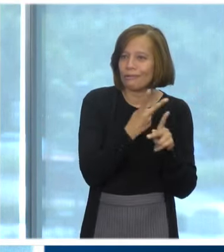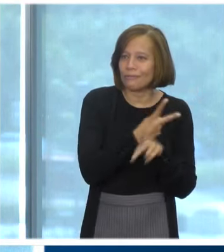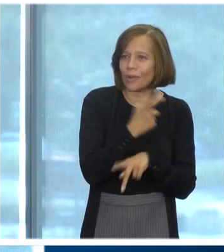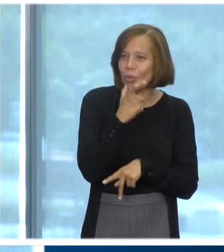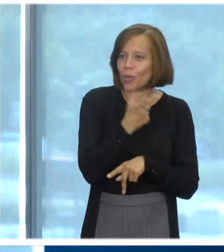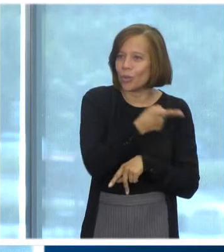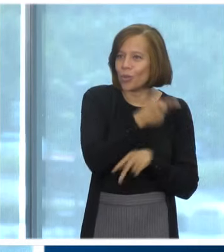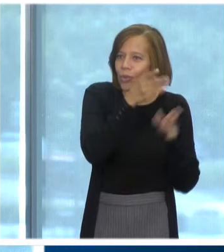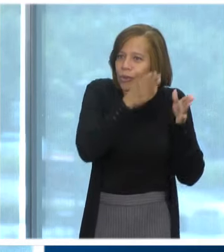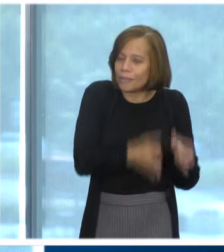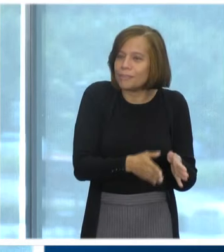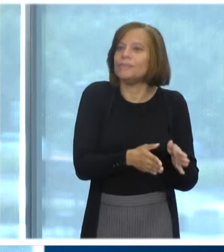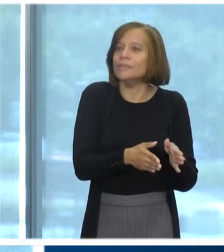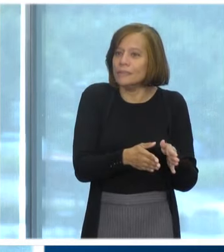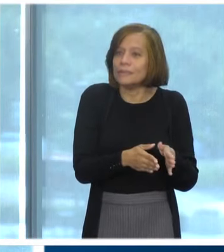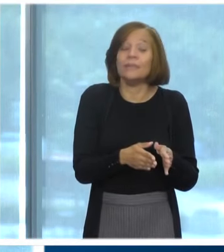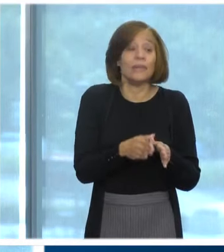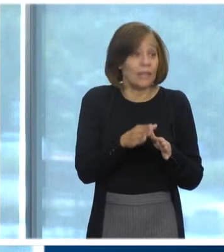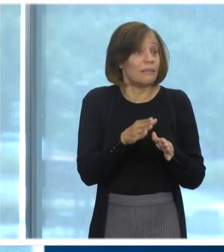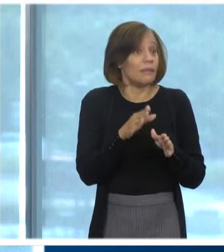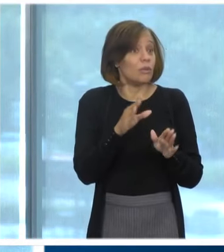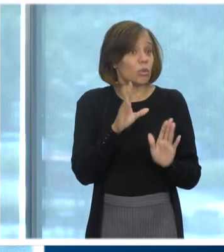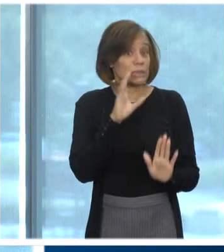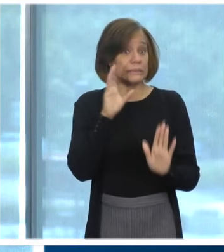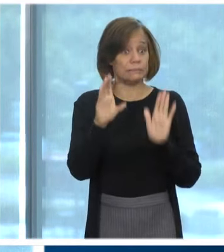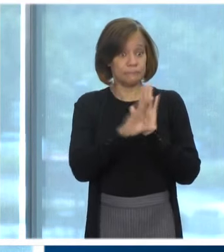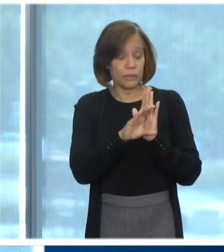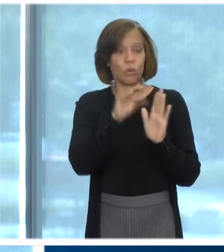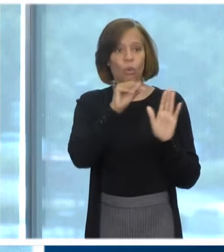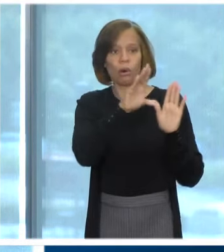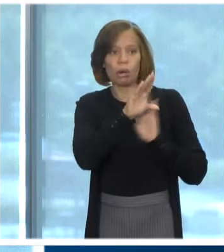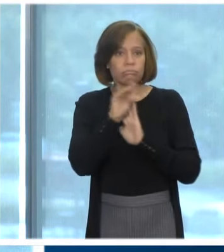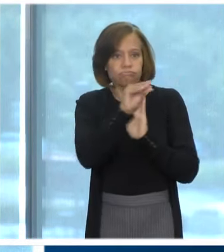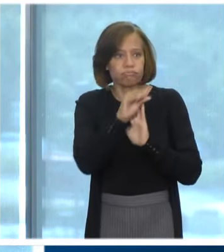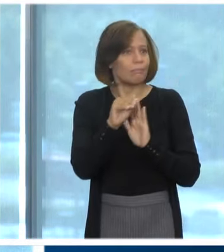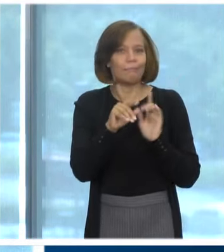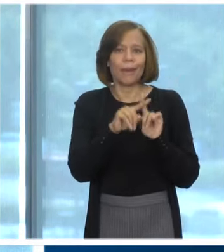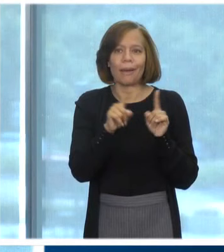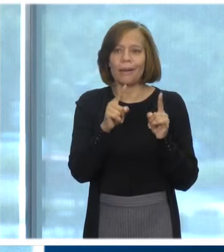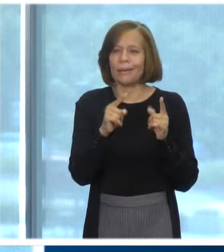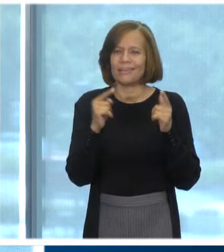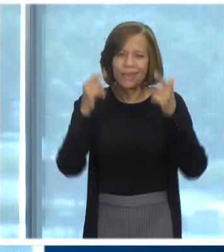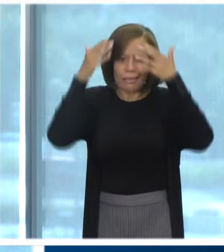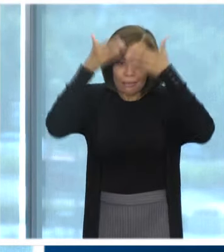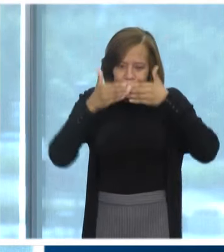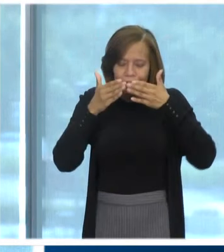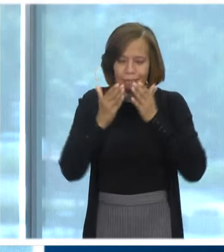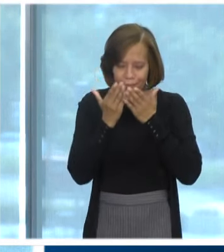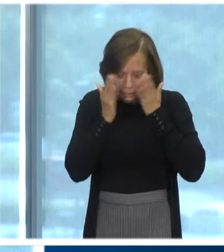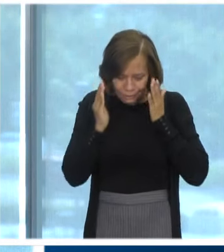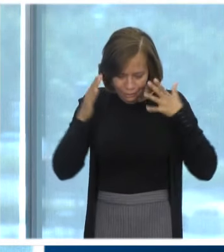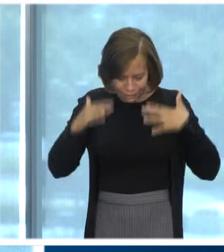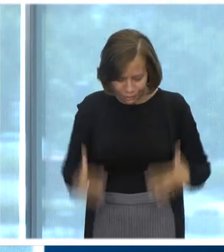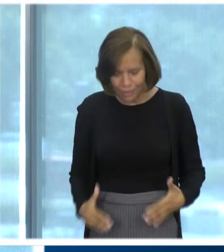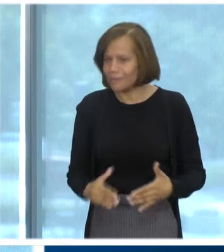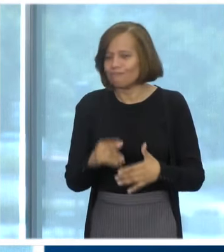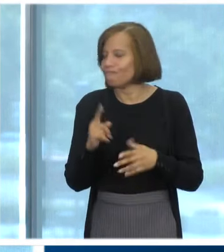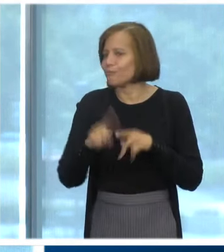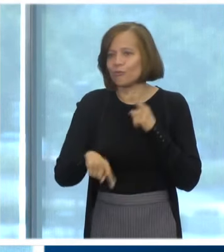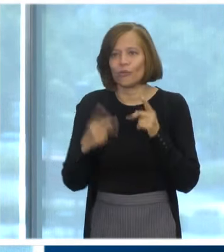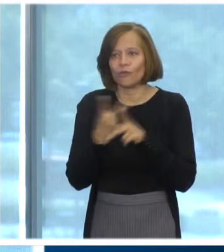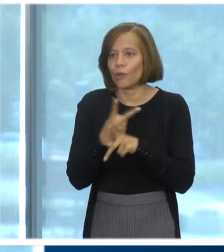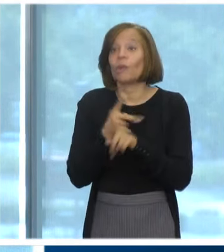of engaging in force. When combined again with their riot gear and the lack of body-worn cameras, the officers'